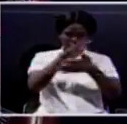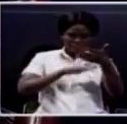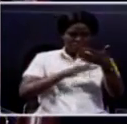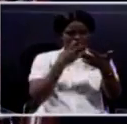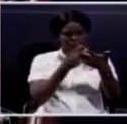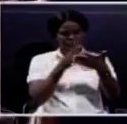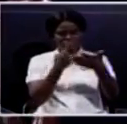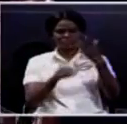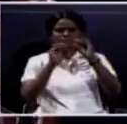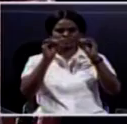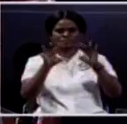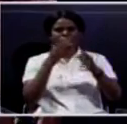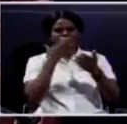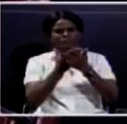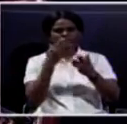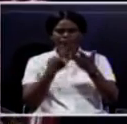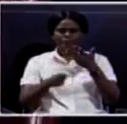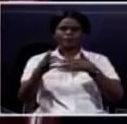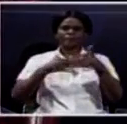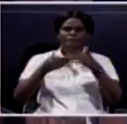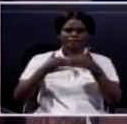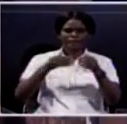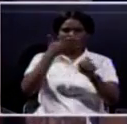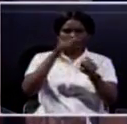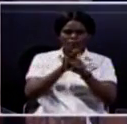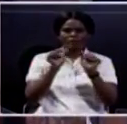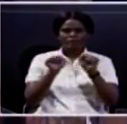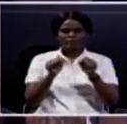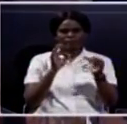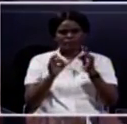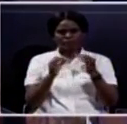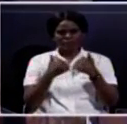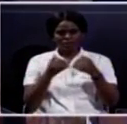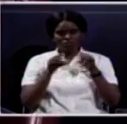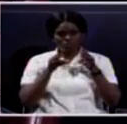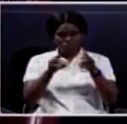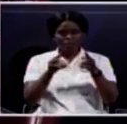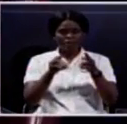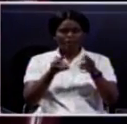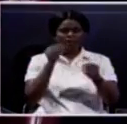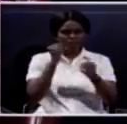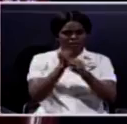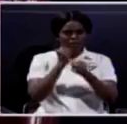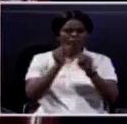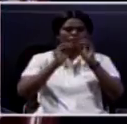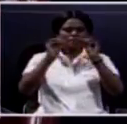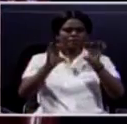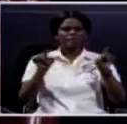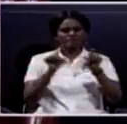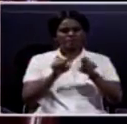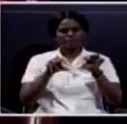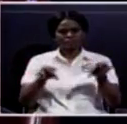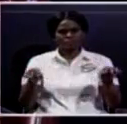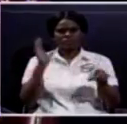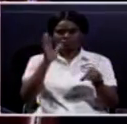at what the teacher is good at. Simple. And I can assure you, if we take this route, the performance of our teachers and our children